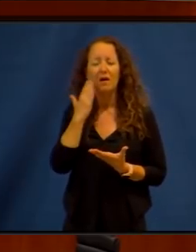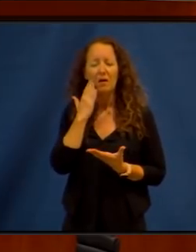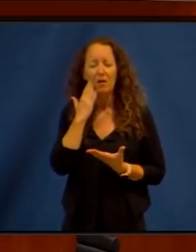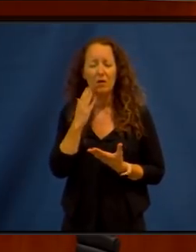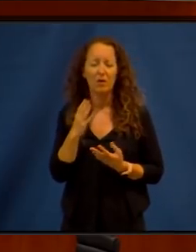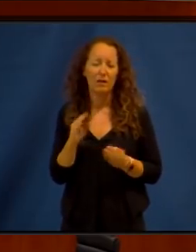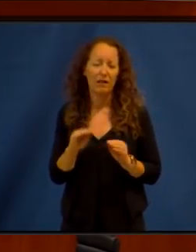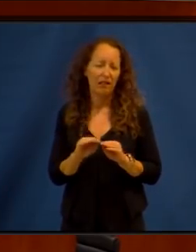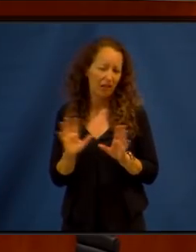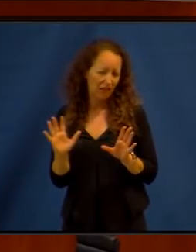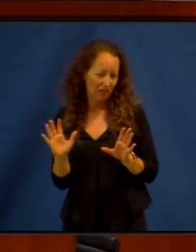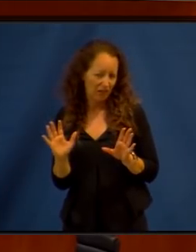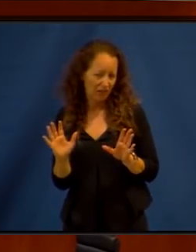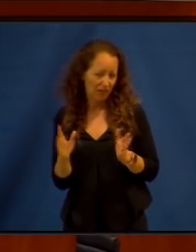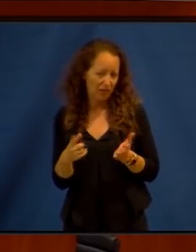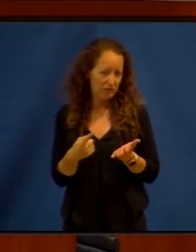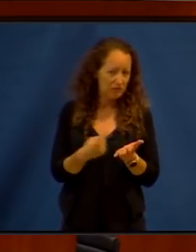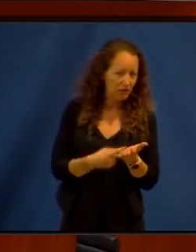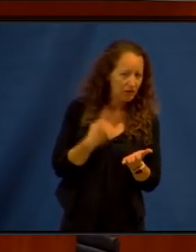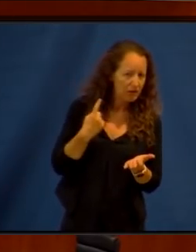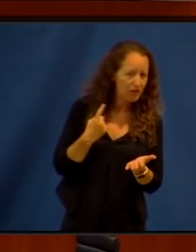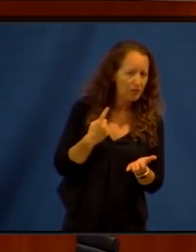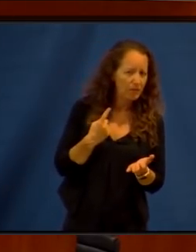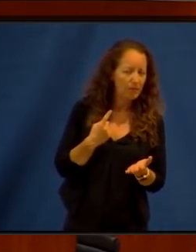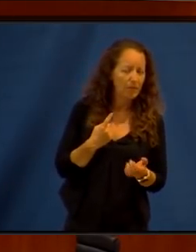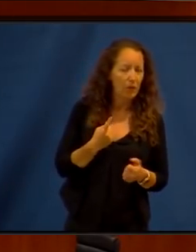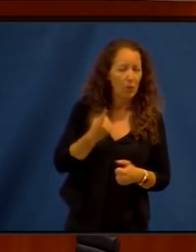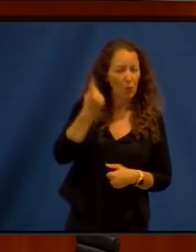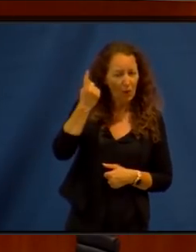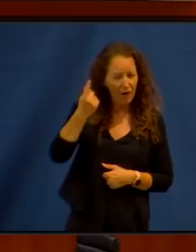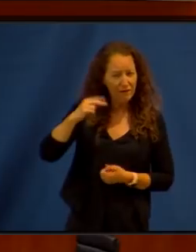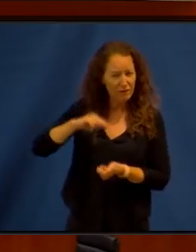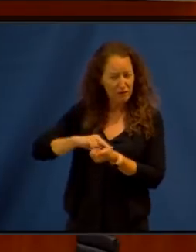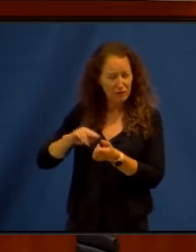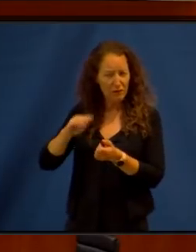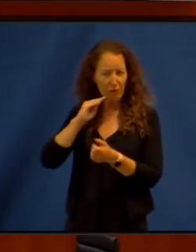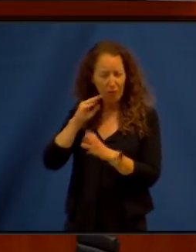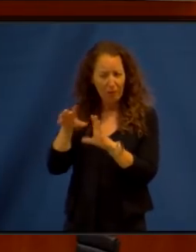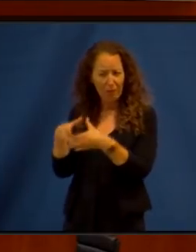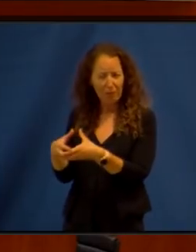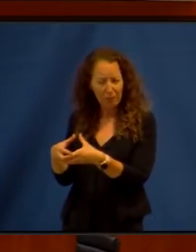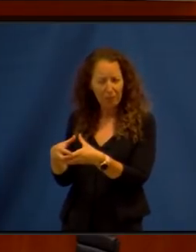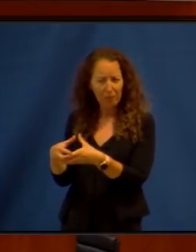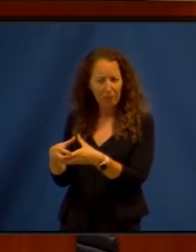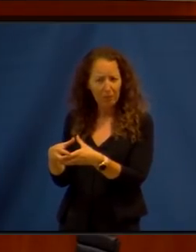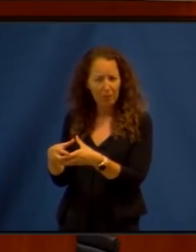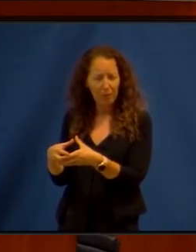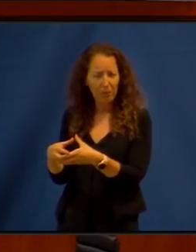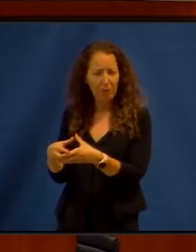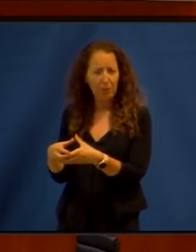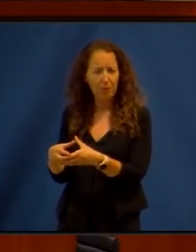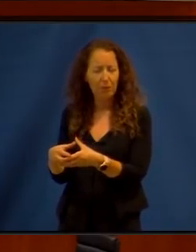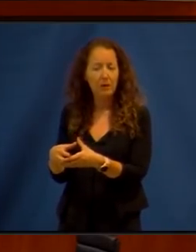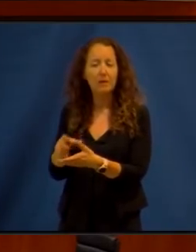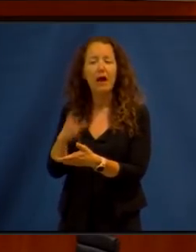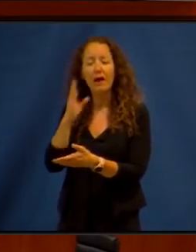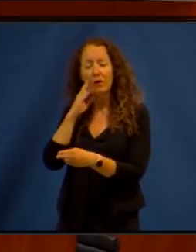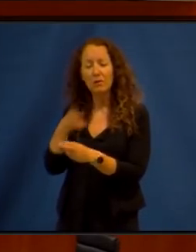that if he was talking about a single nursing home, while its identity